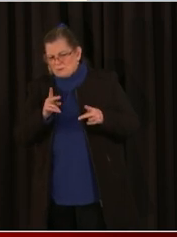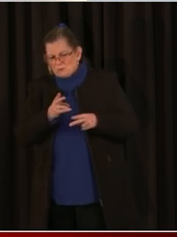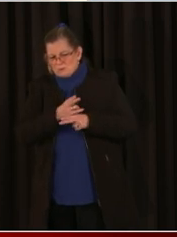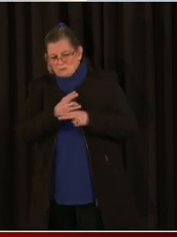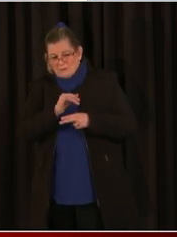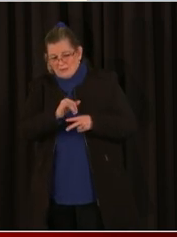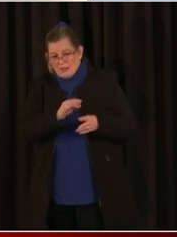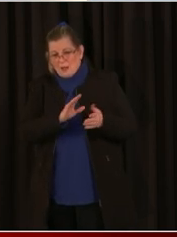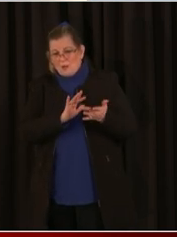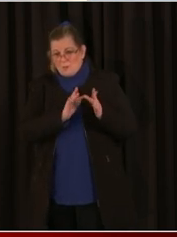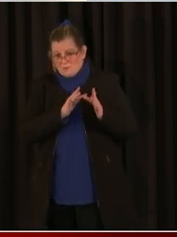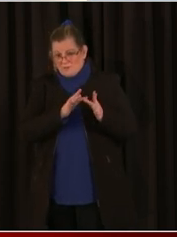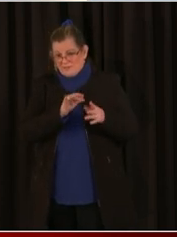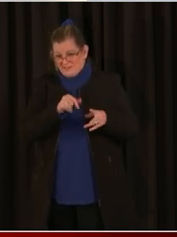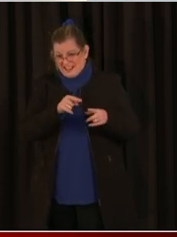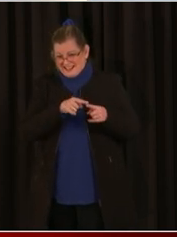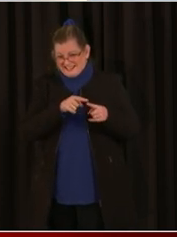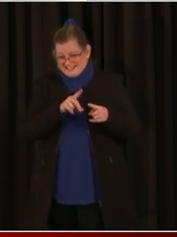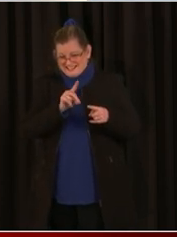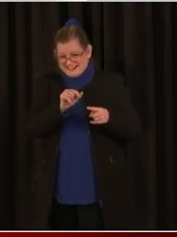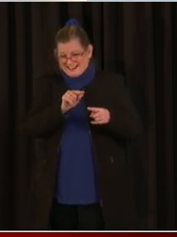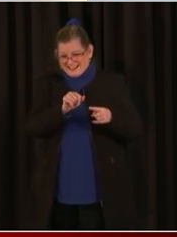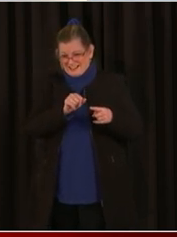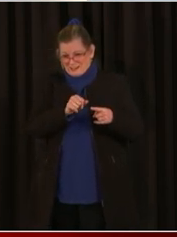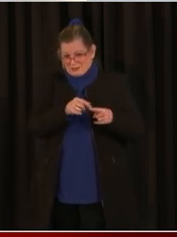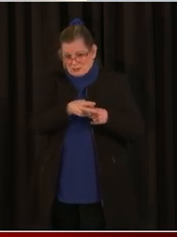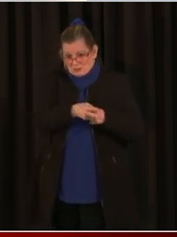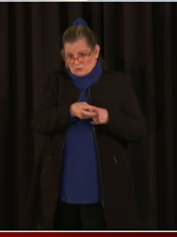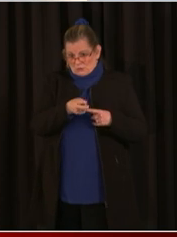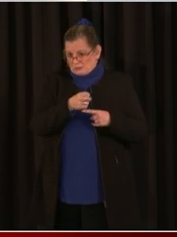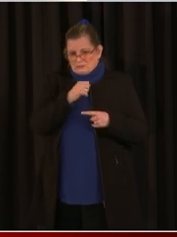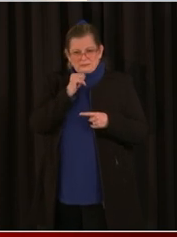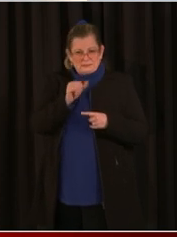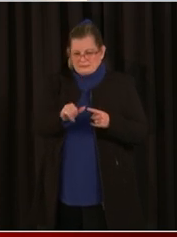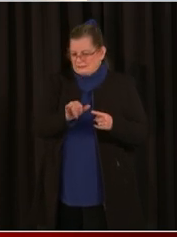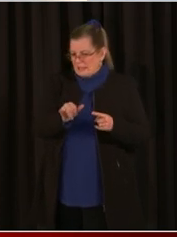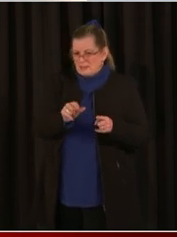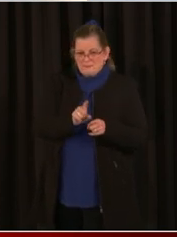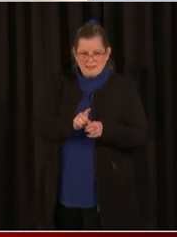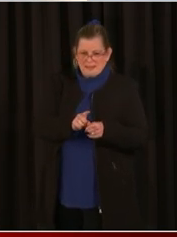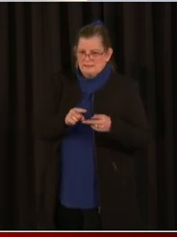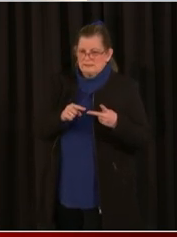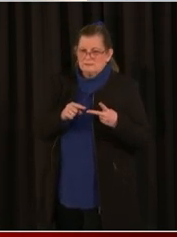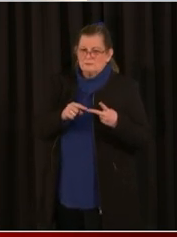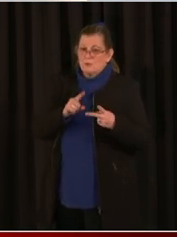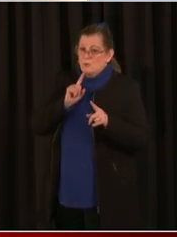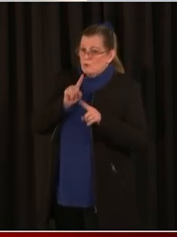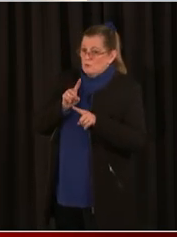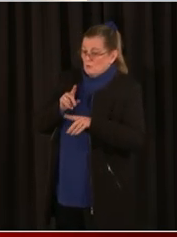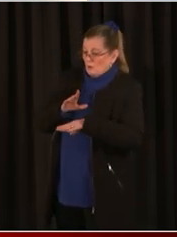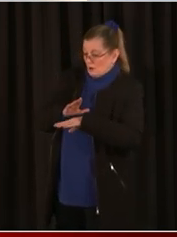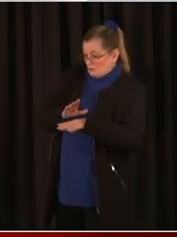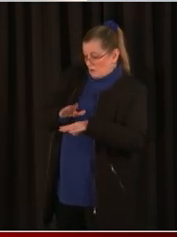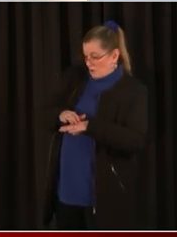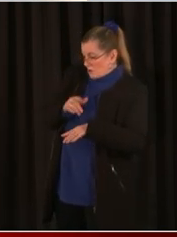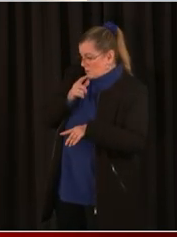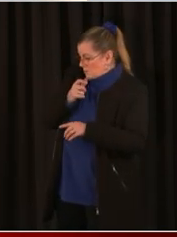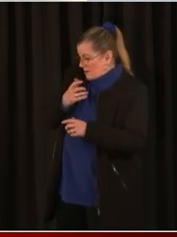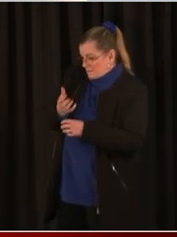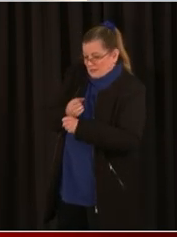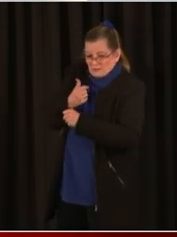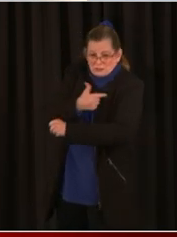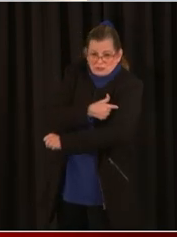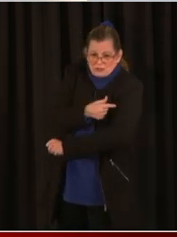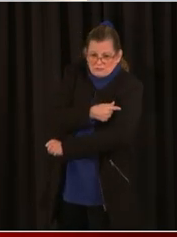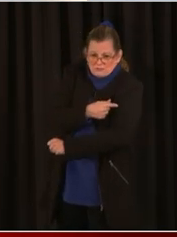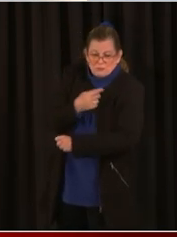that system is not the same data that is used to report out on everyone who is vaccinated. There are 2